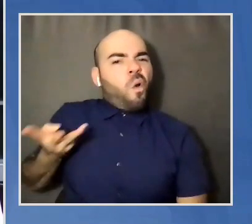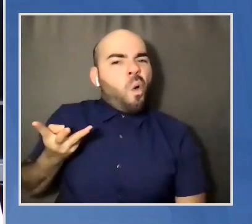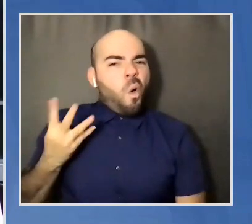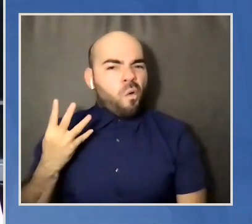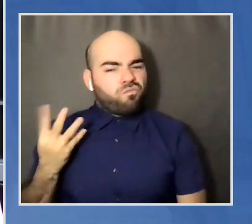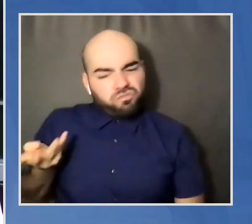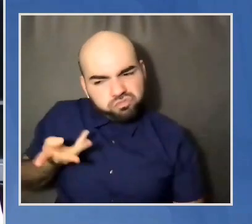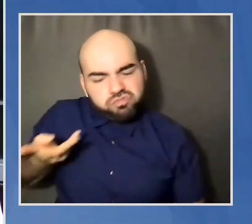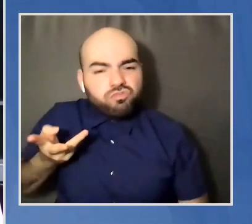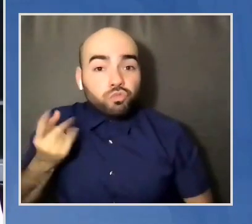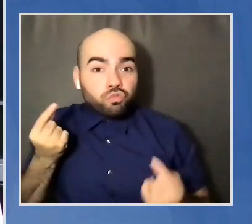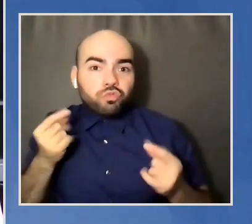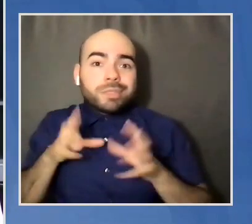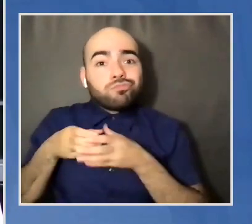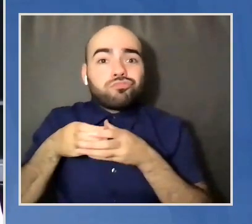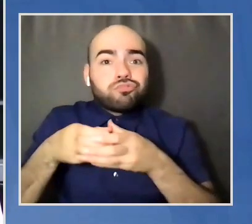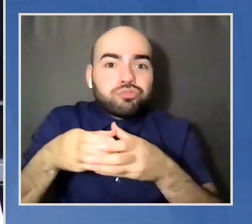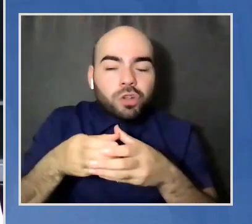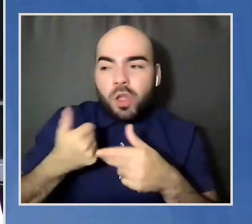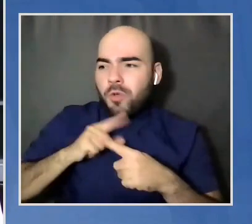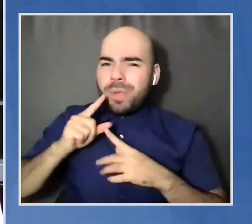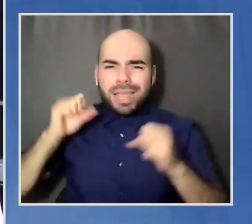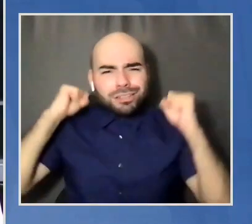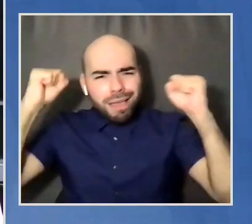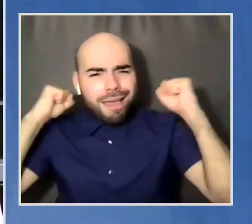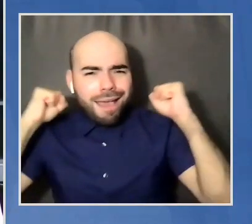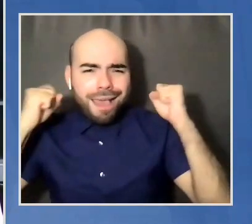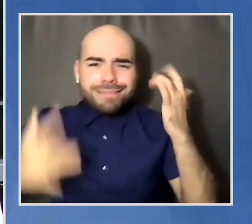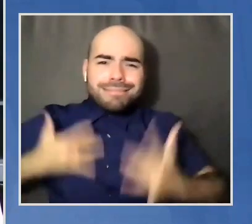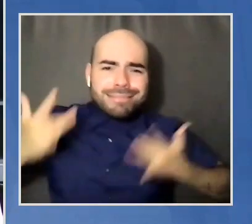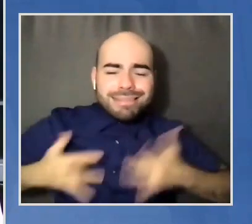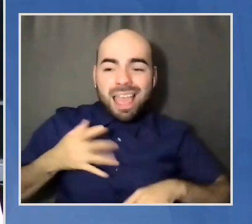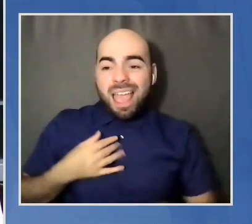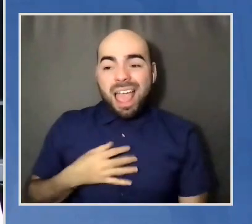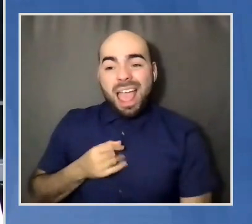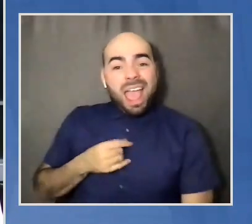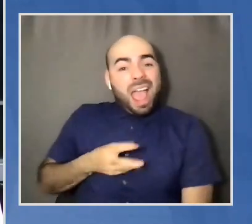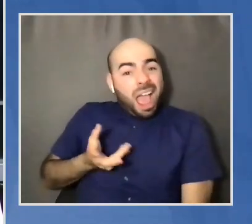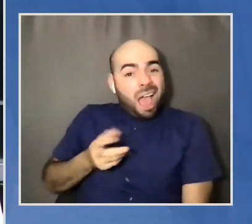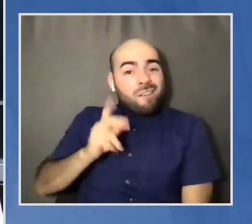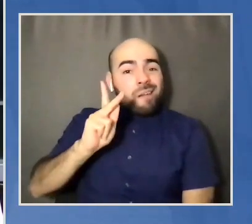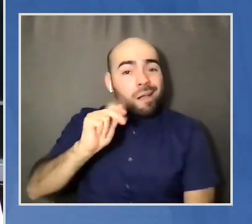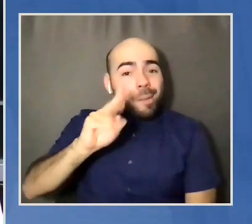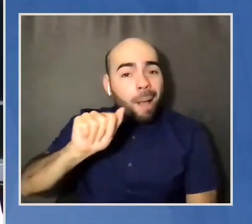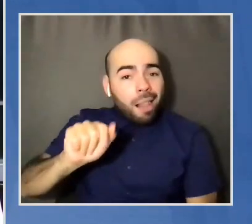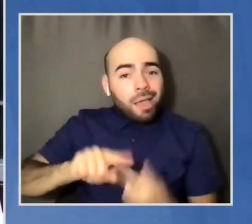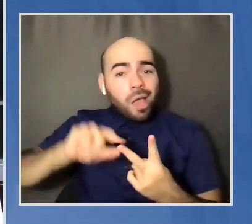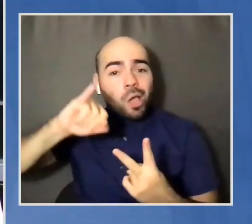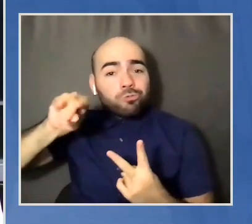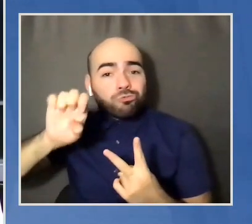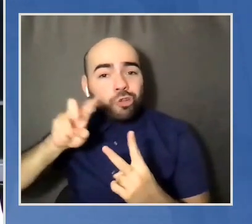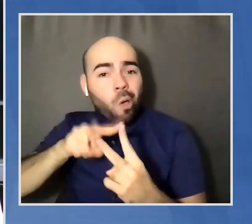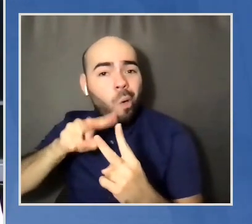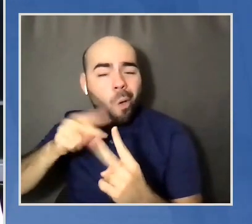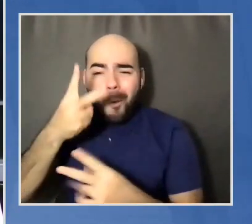celebrate Joe and Kamala being our amazing ticket. So it's just great to be back again in front of a